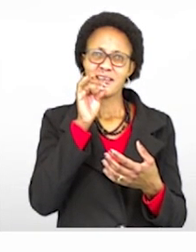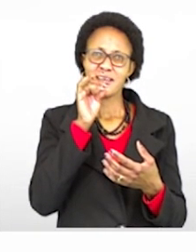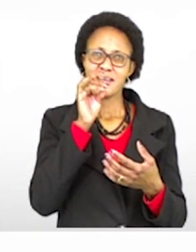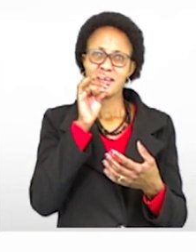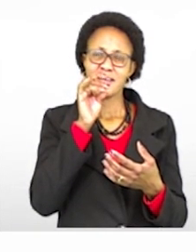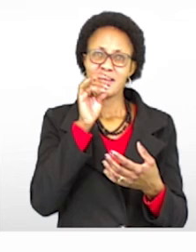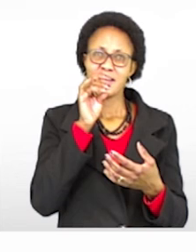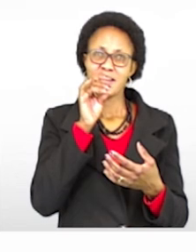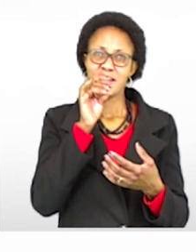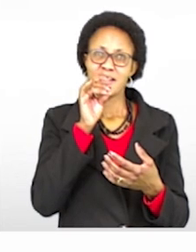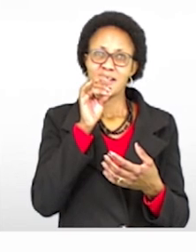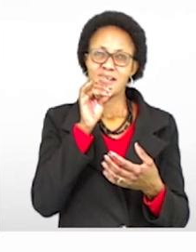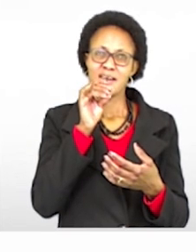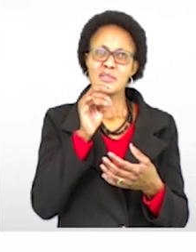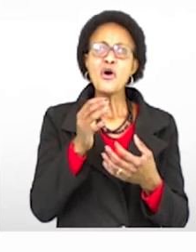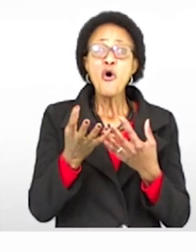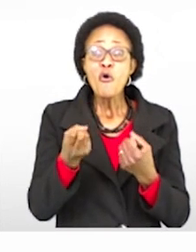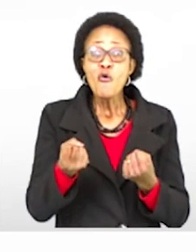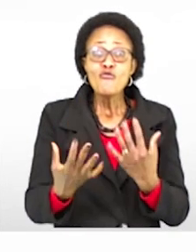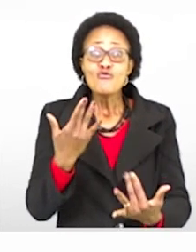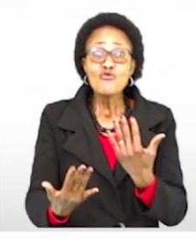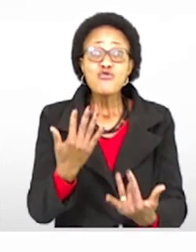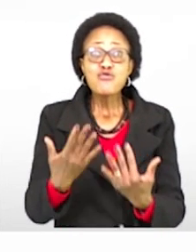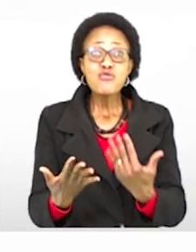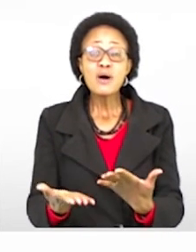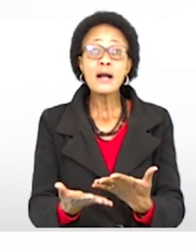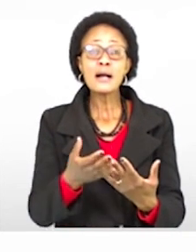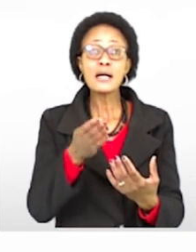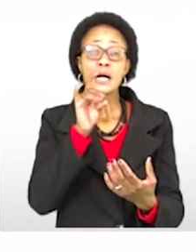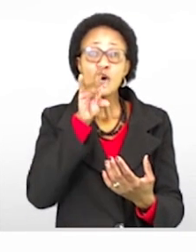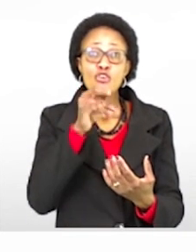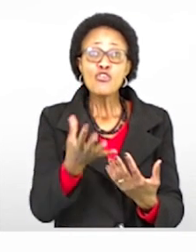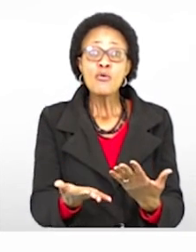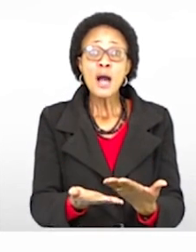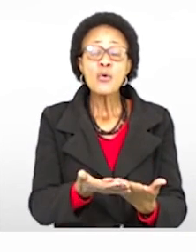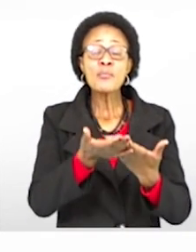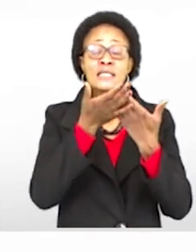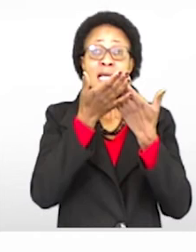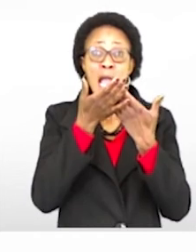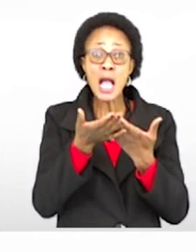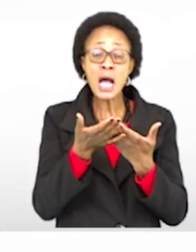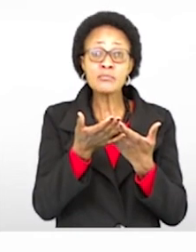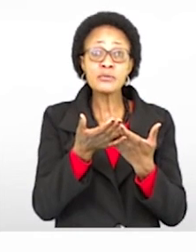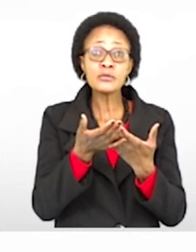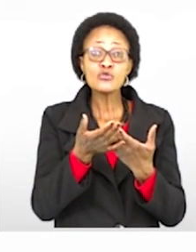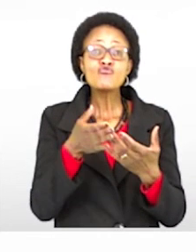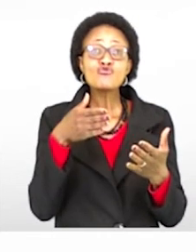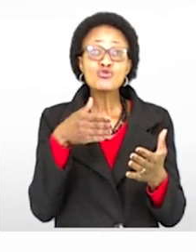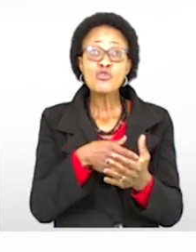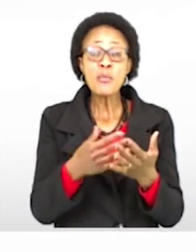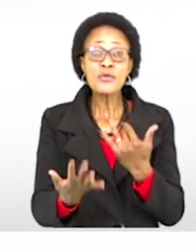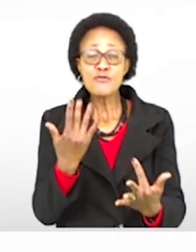a fire and we need to help the puppy get to the fire using the maze. So you're going to follow